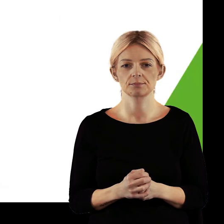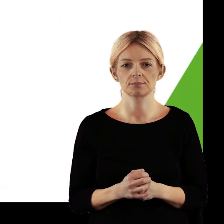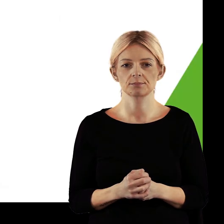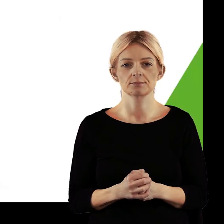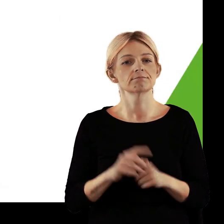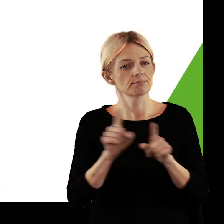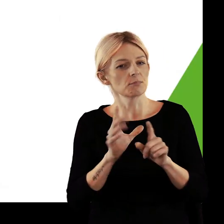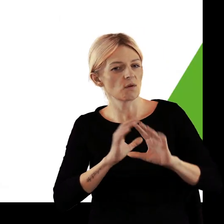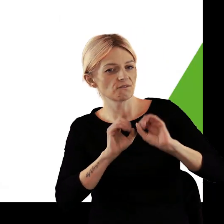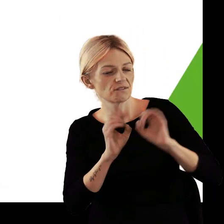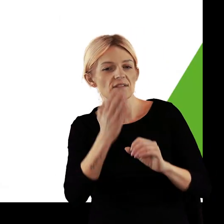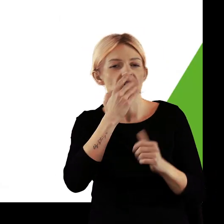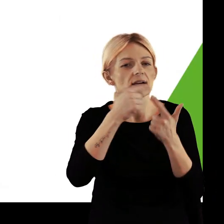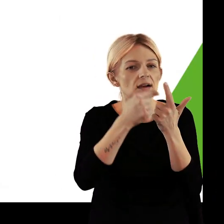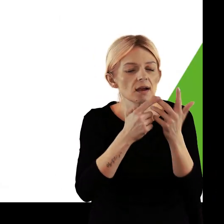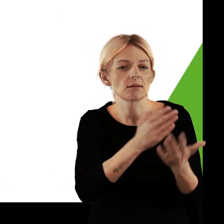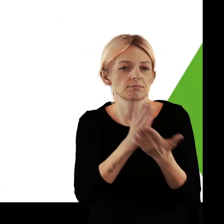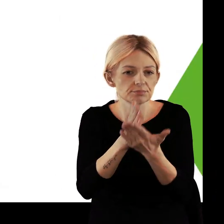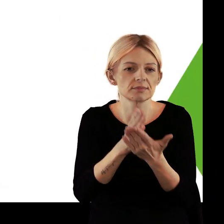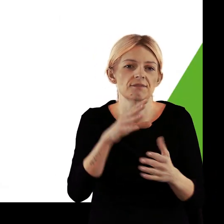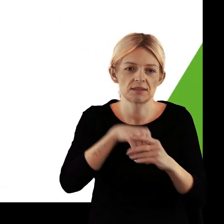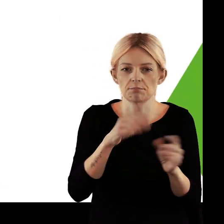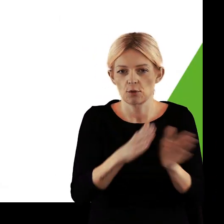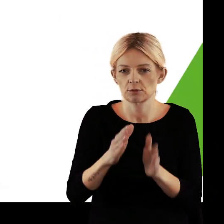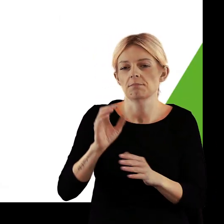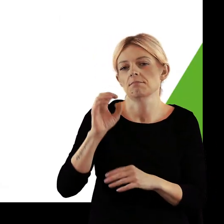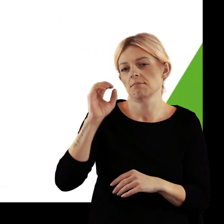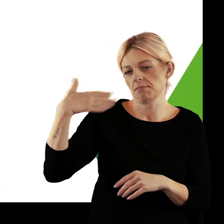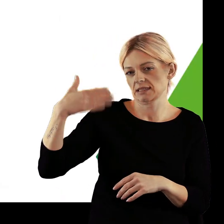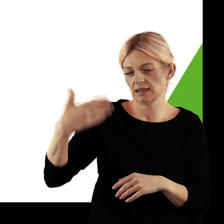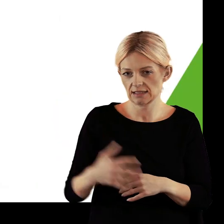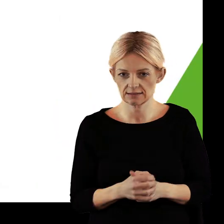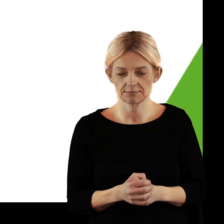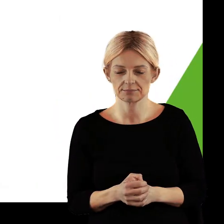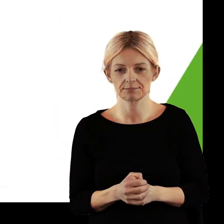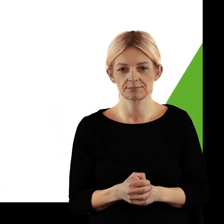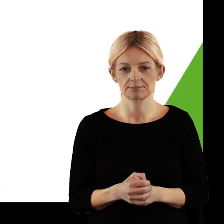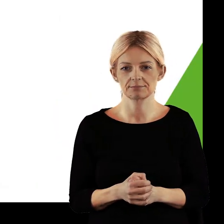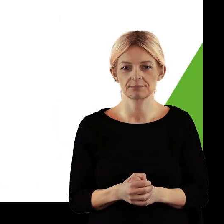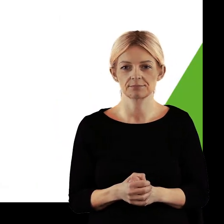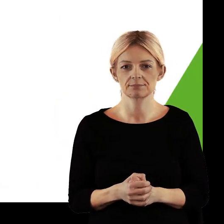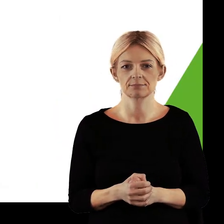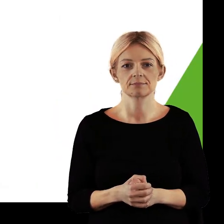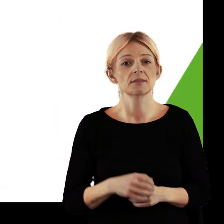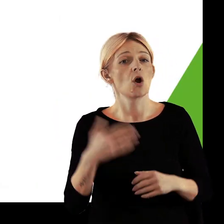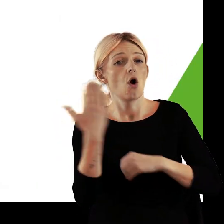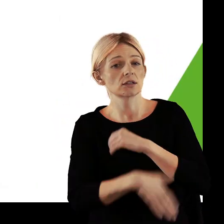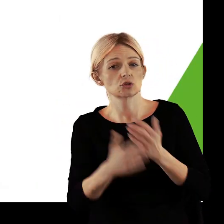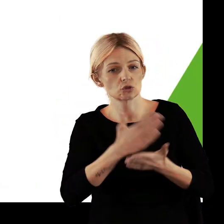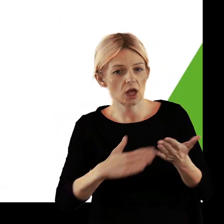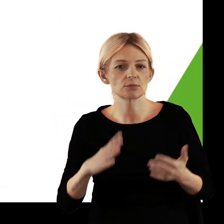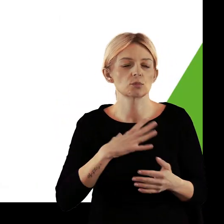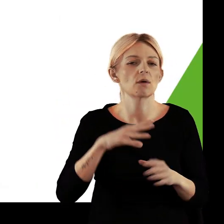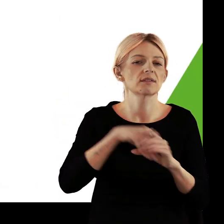discussed tips on how to prepare for a presentation, and in the final part we talk about rules of teamwork and touch